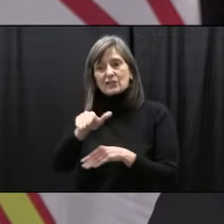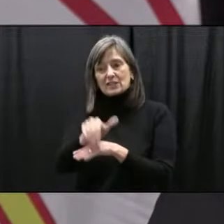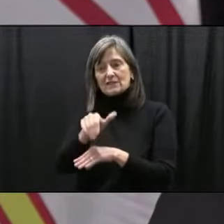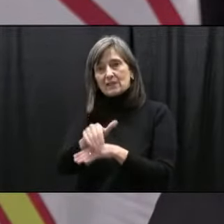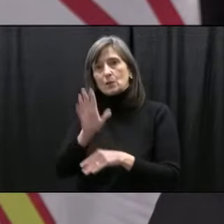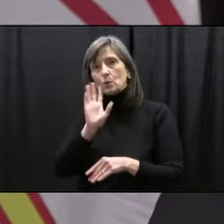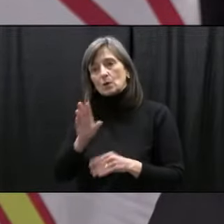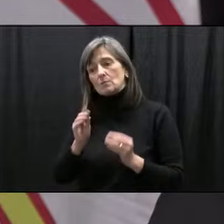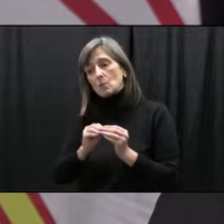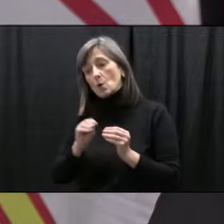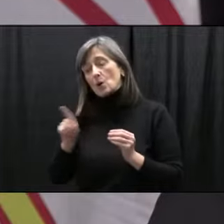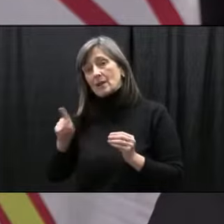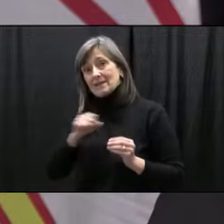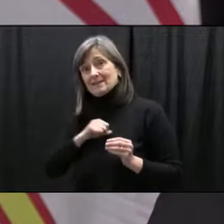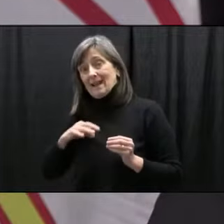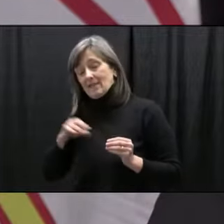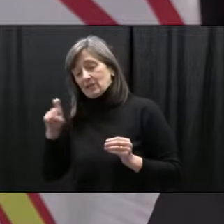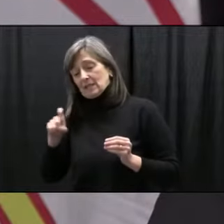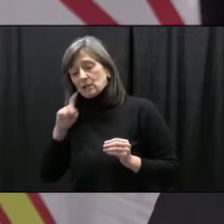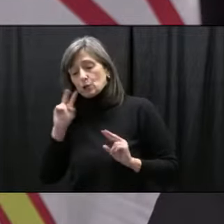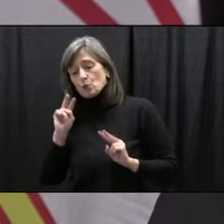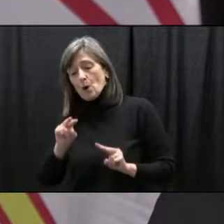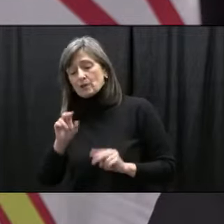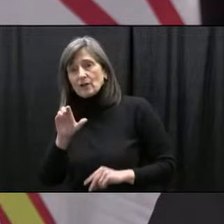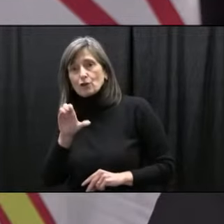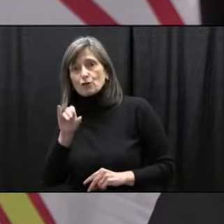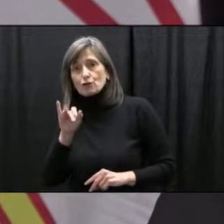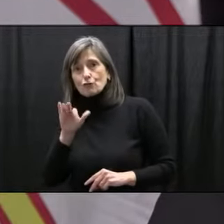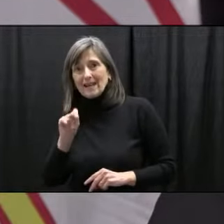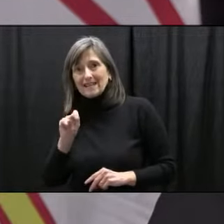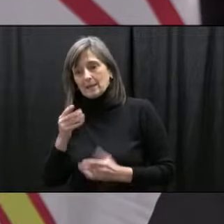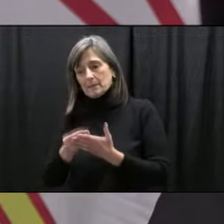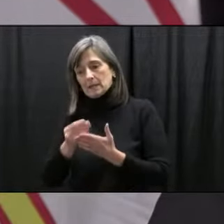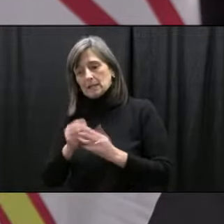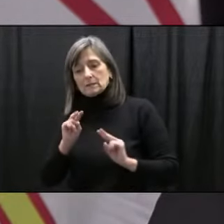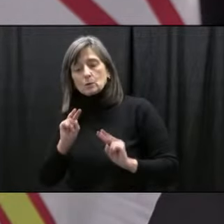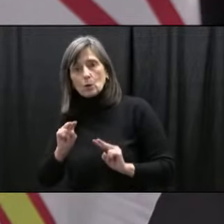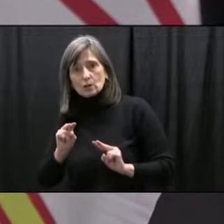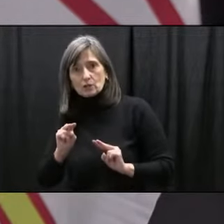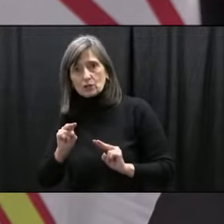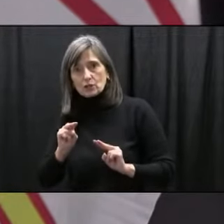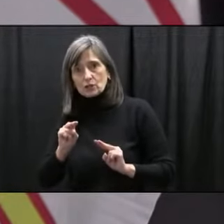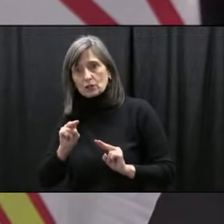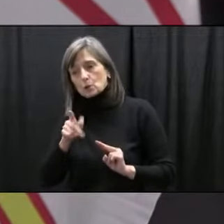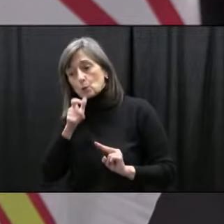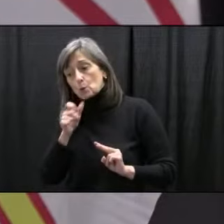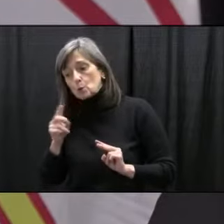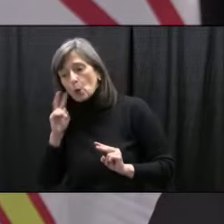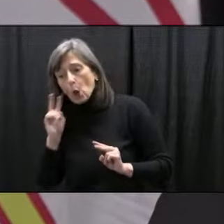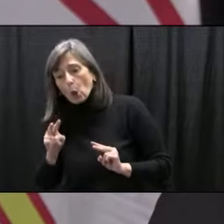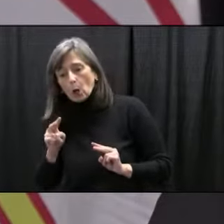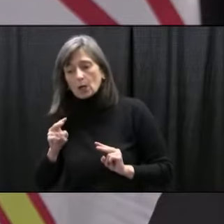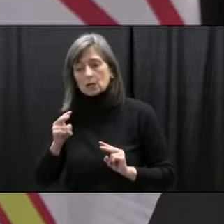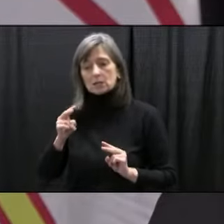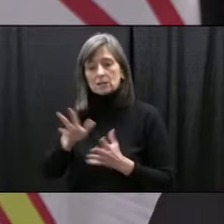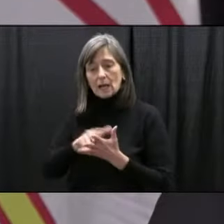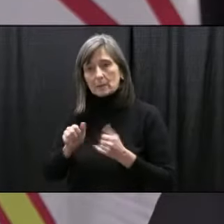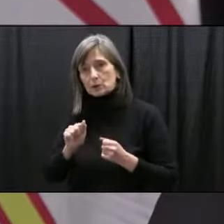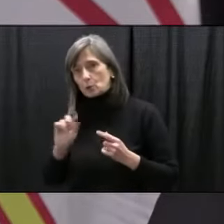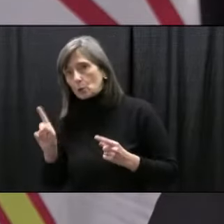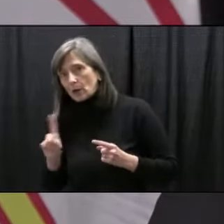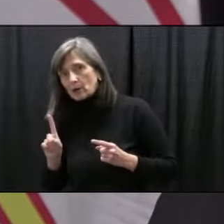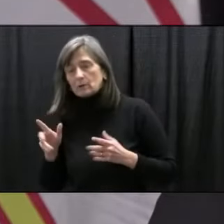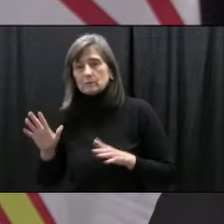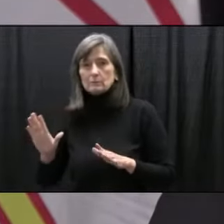and how you will be able to access that without any cost to you. Again, similar to